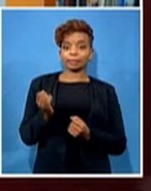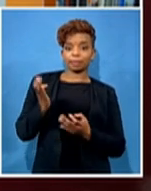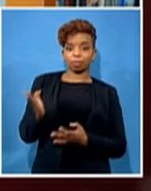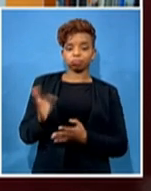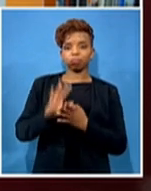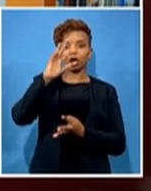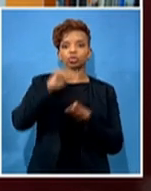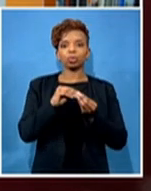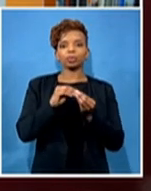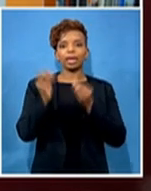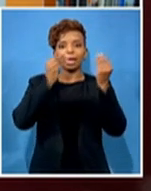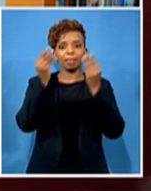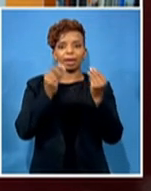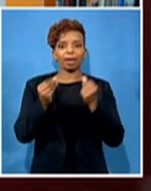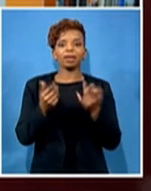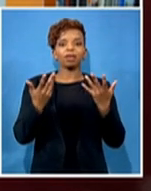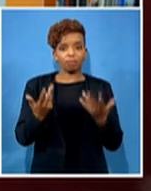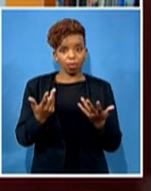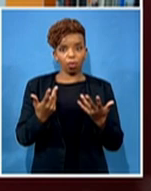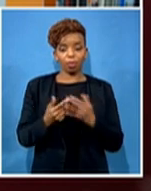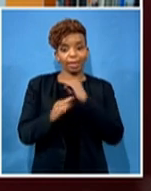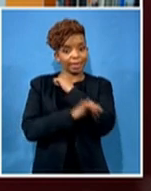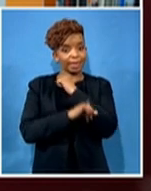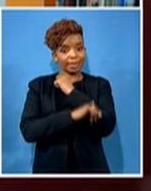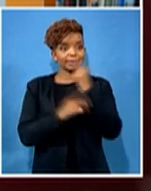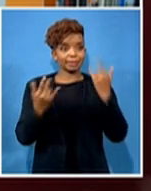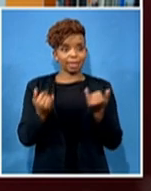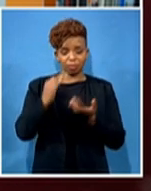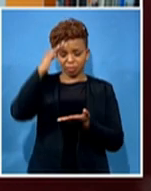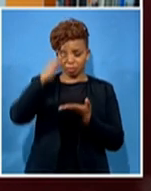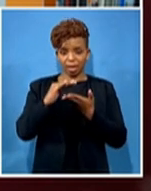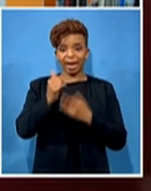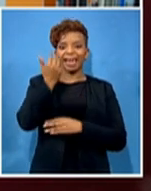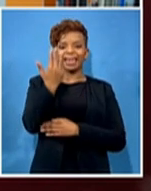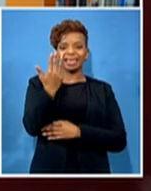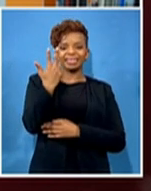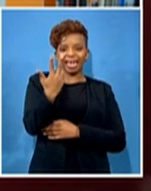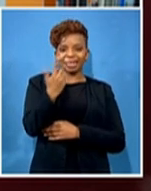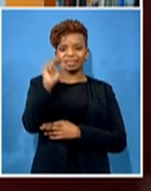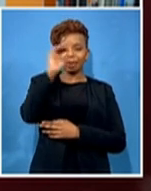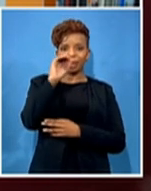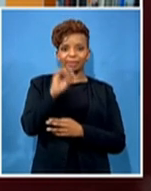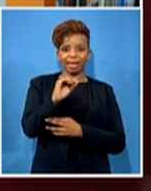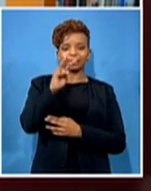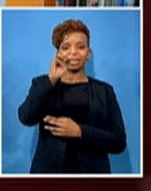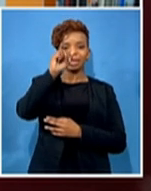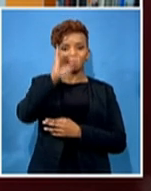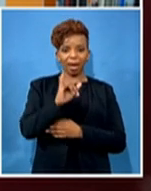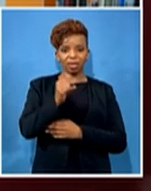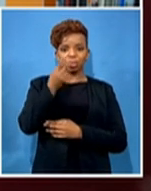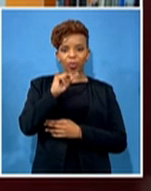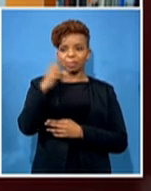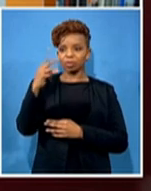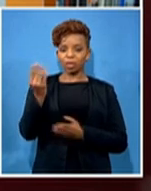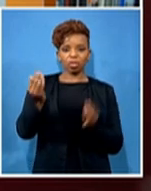by 98% in May 2020 compared to May 2019. The pandemic, Mike, has really